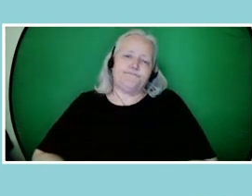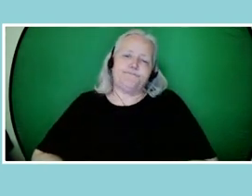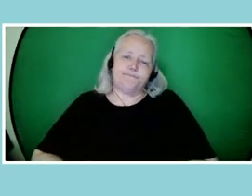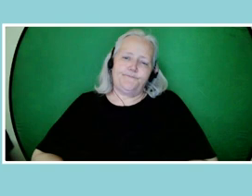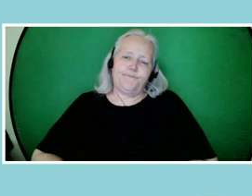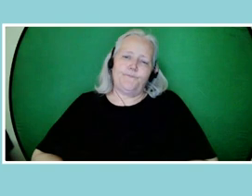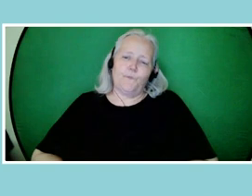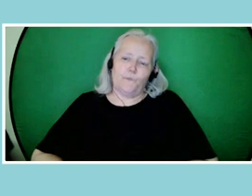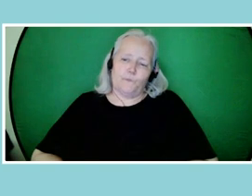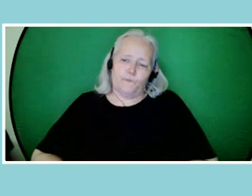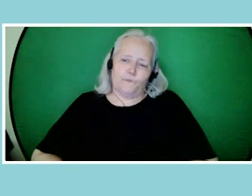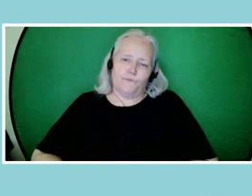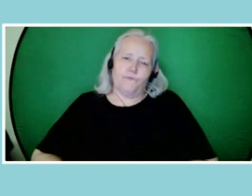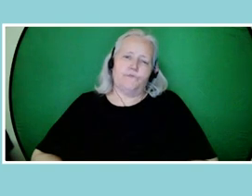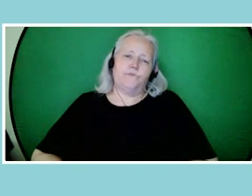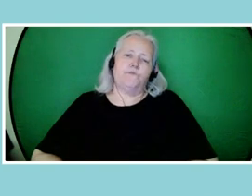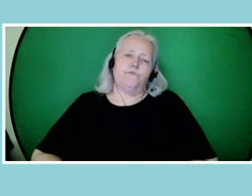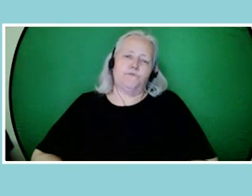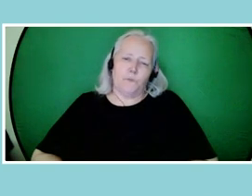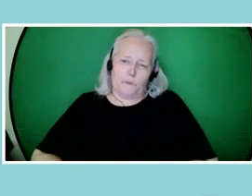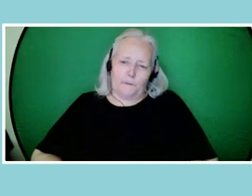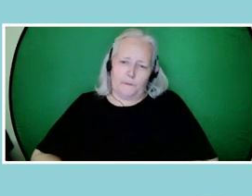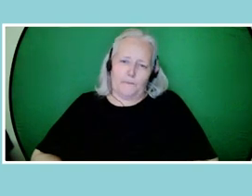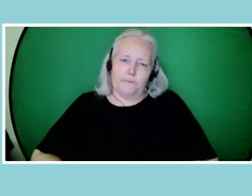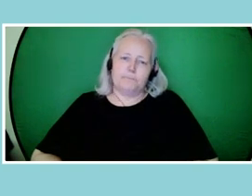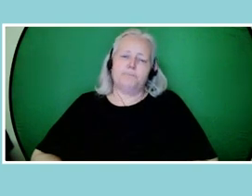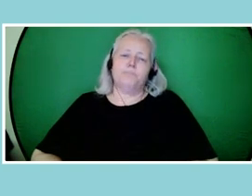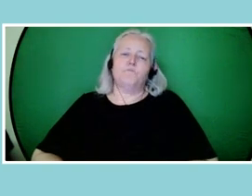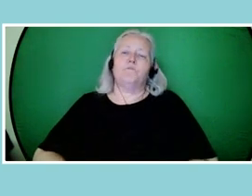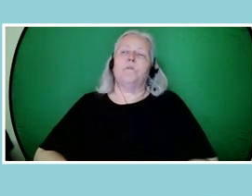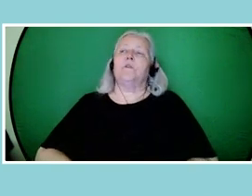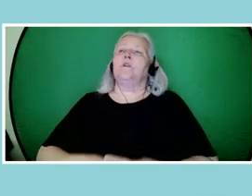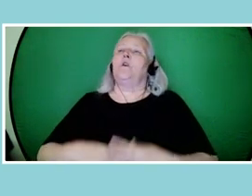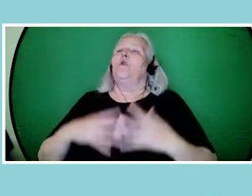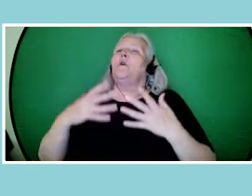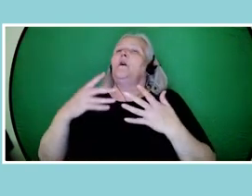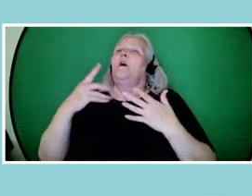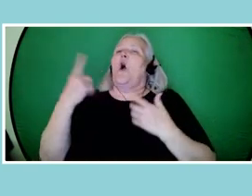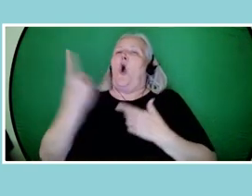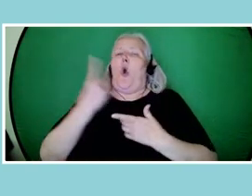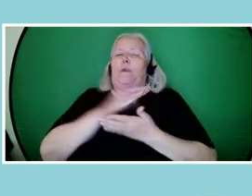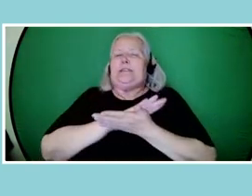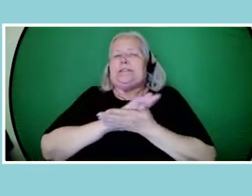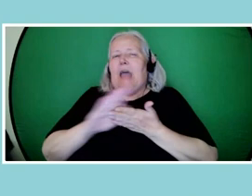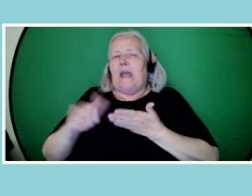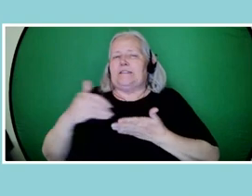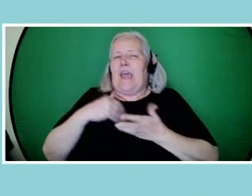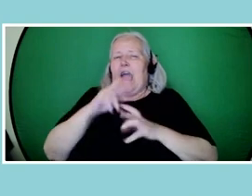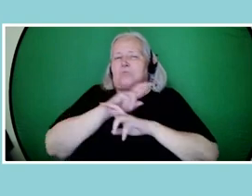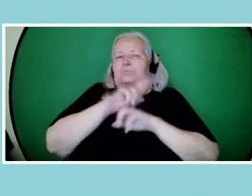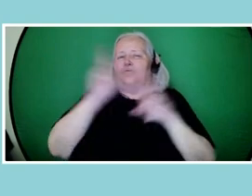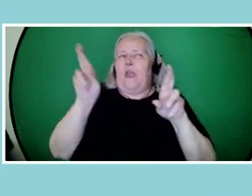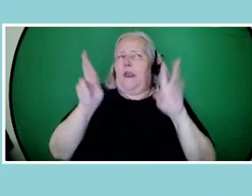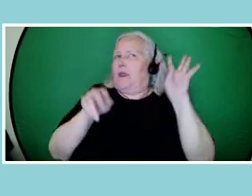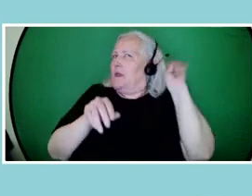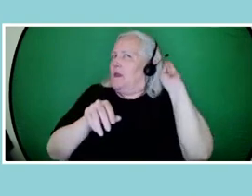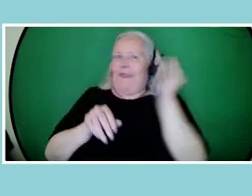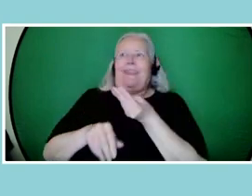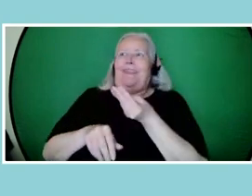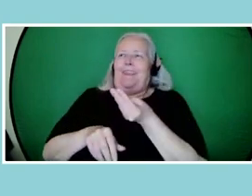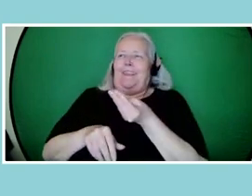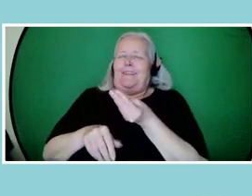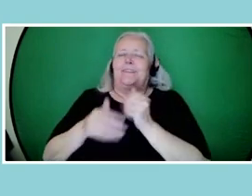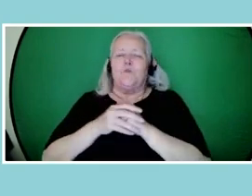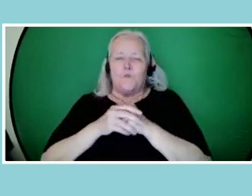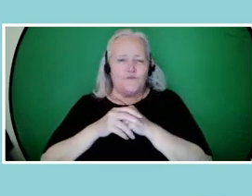So some things that are always useful to have in your toolkit, de-escalation. Just start right